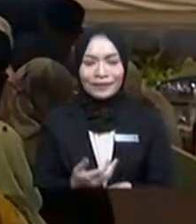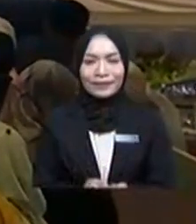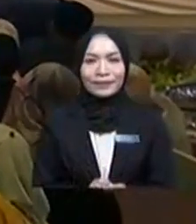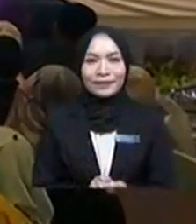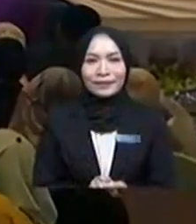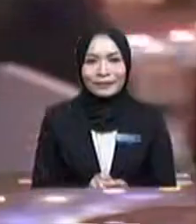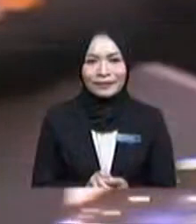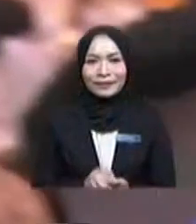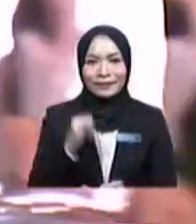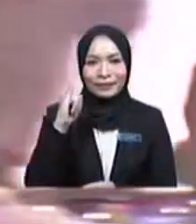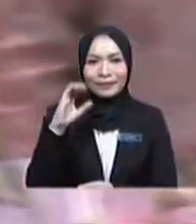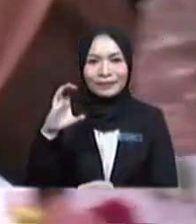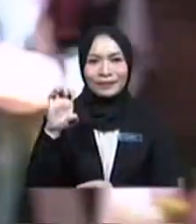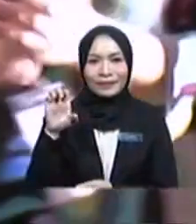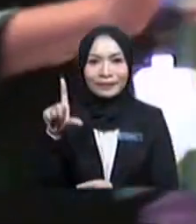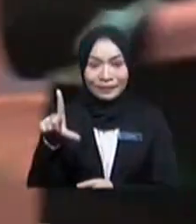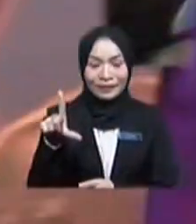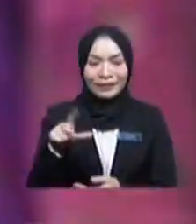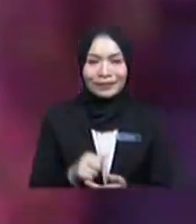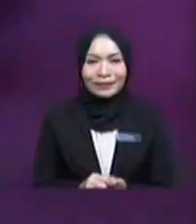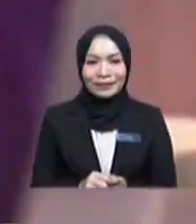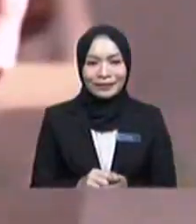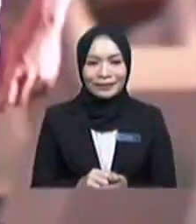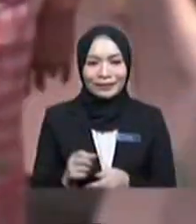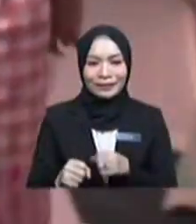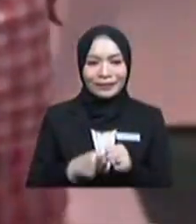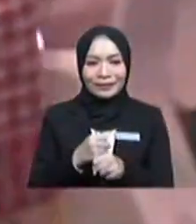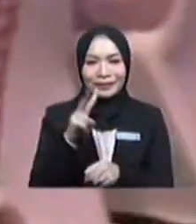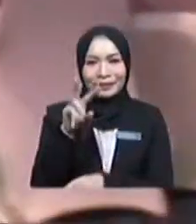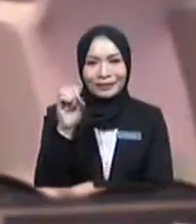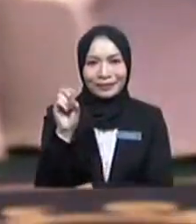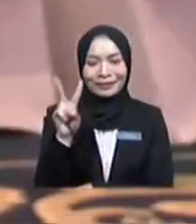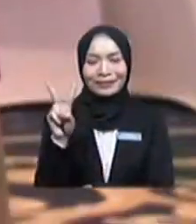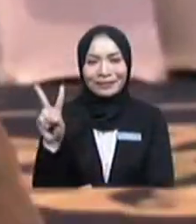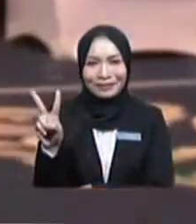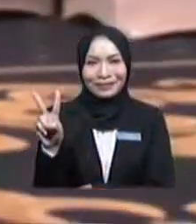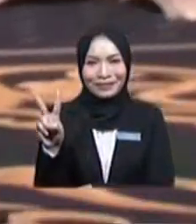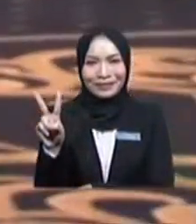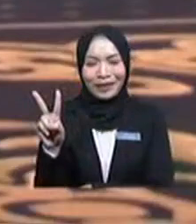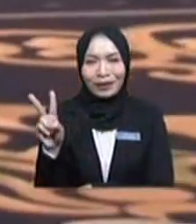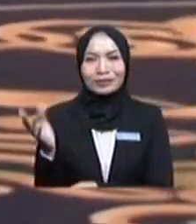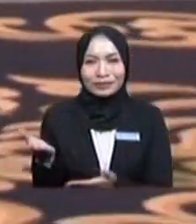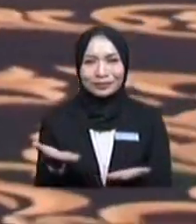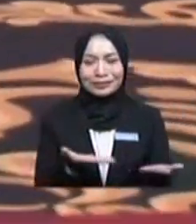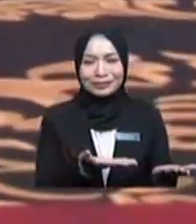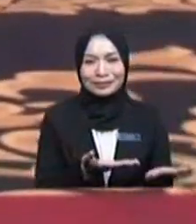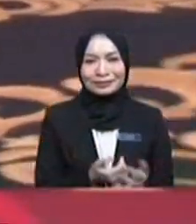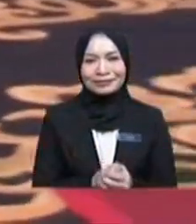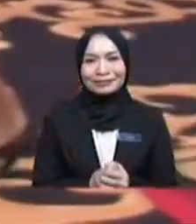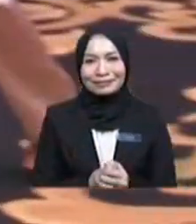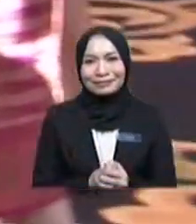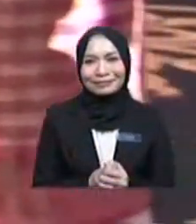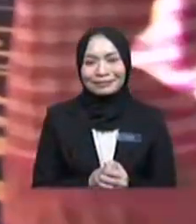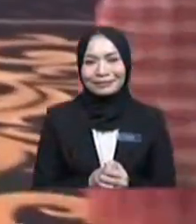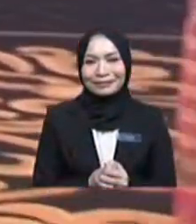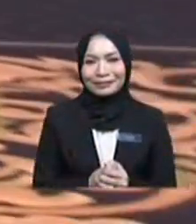International Conference on English Language, ISEL 2022. Distinguished guests, ladies and gentlemen, please join me in